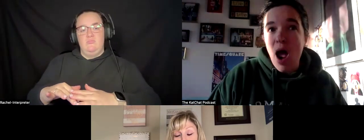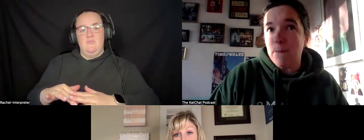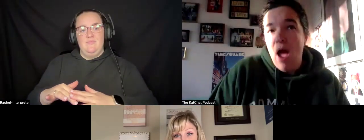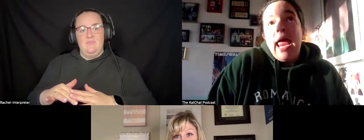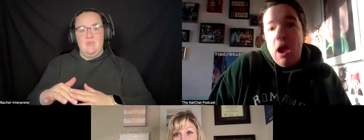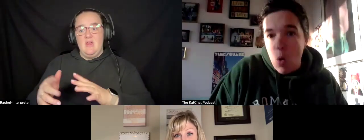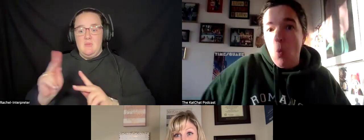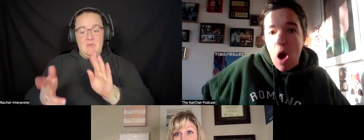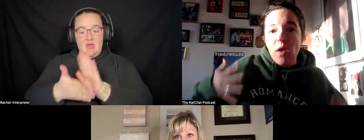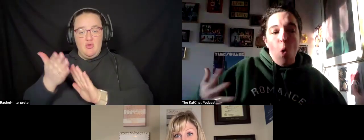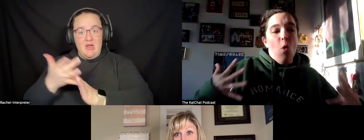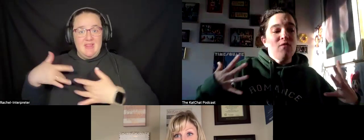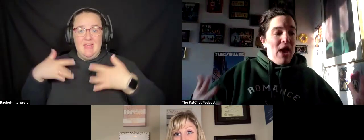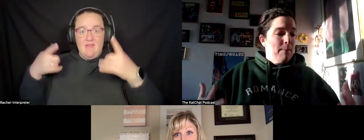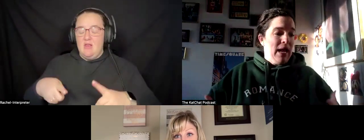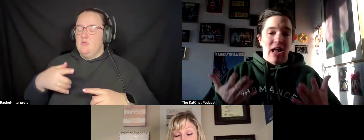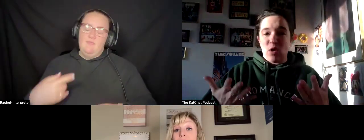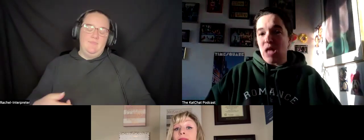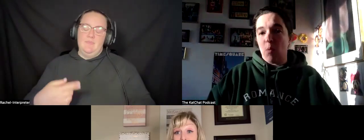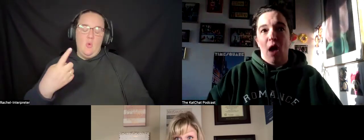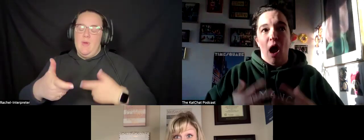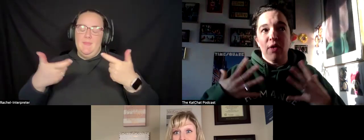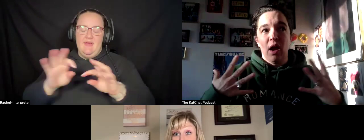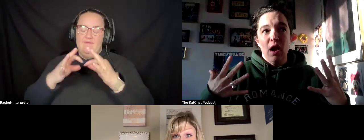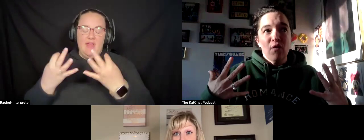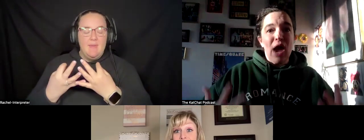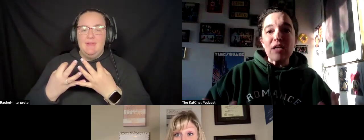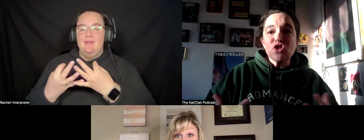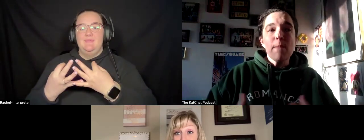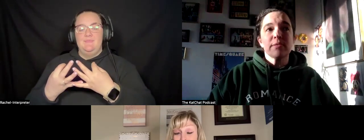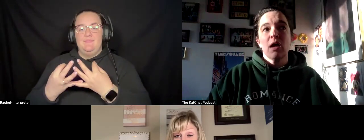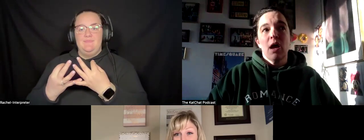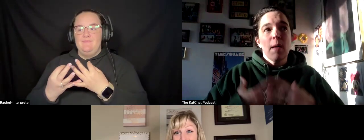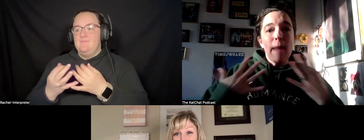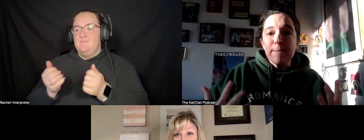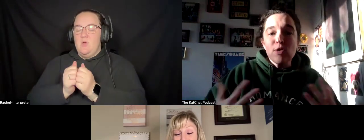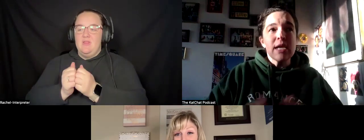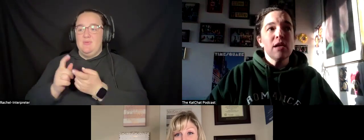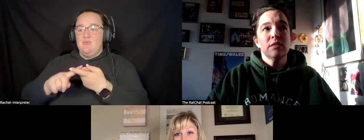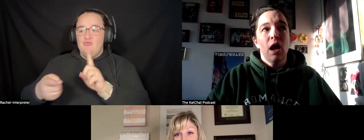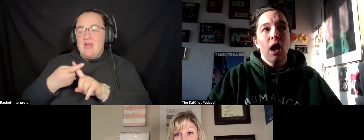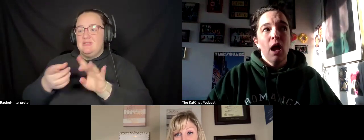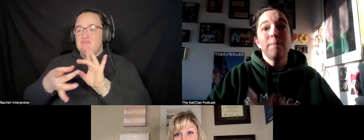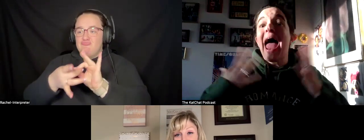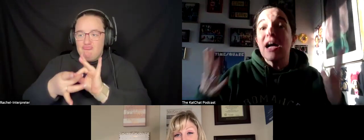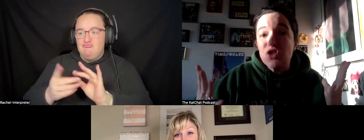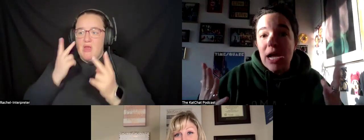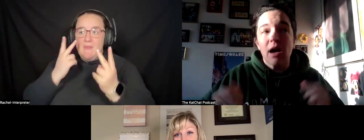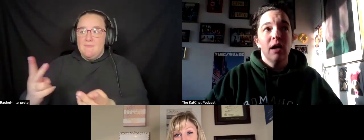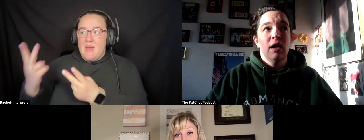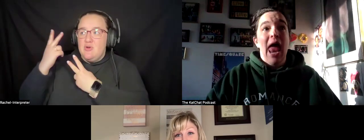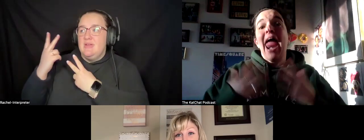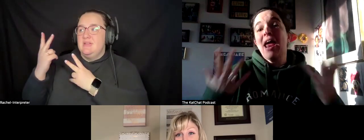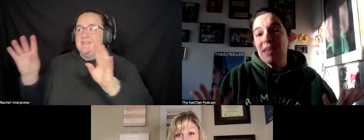event up, again, one whole family, like you said, with all the friendship, memories,